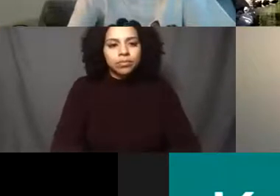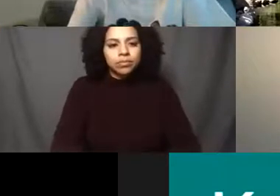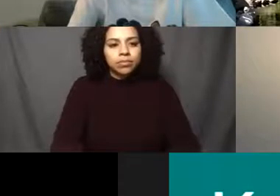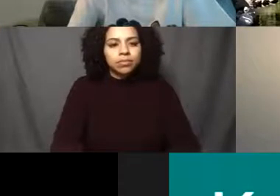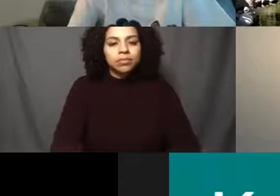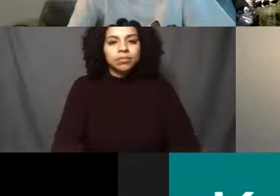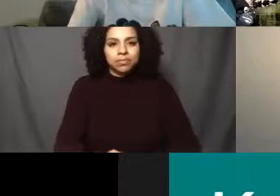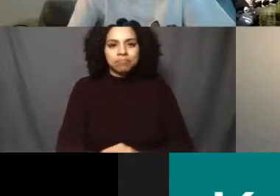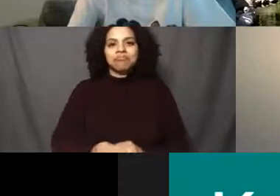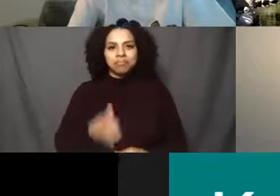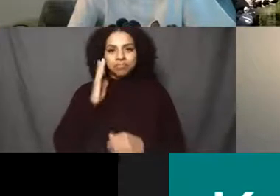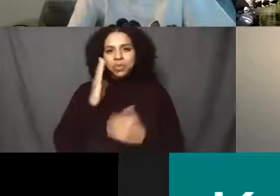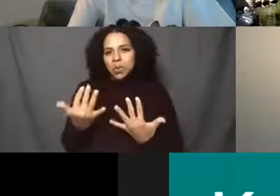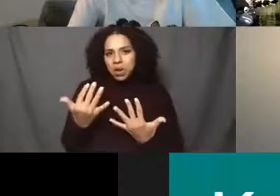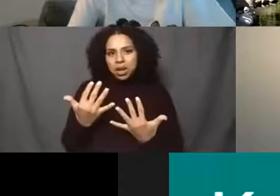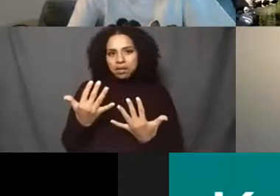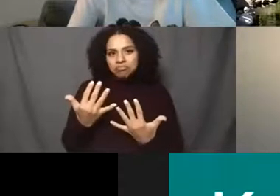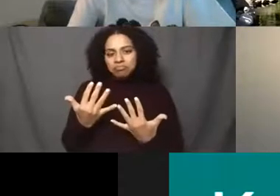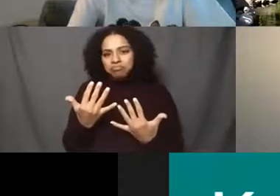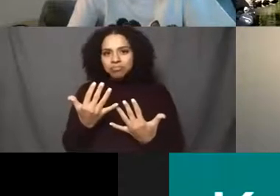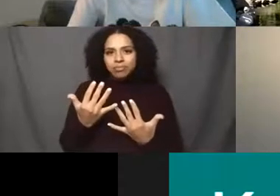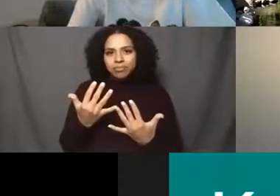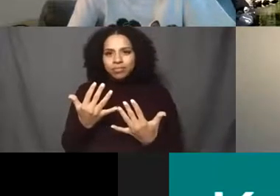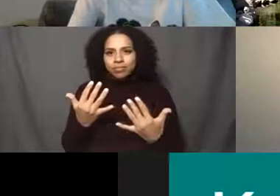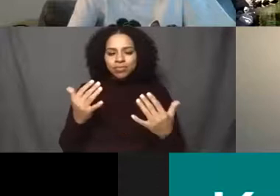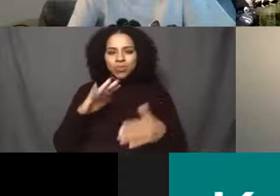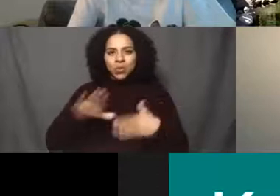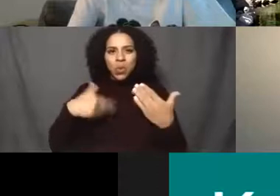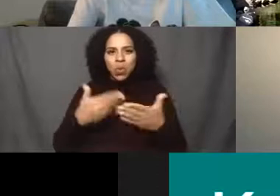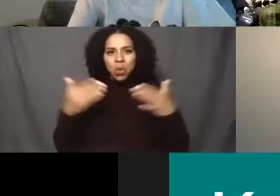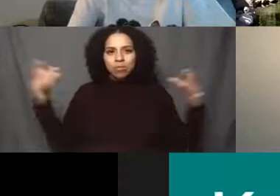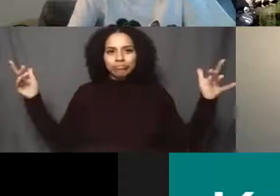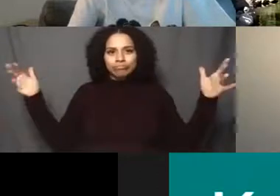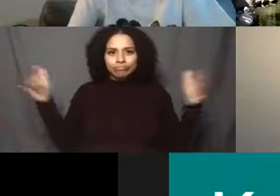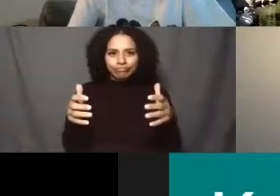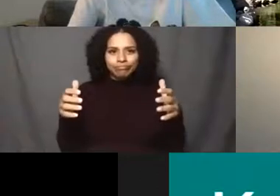Awesome, so we're gonna wait one more moment for everyone to join back to the main session.